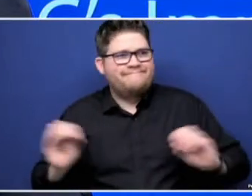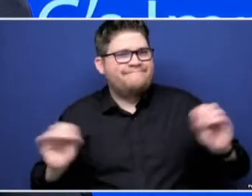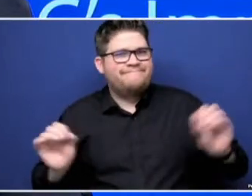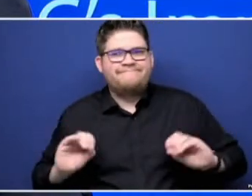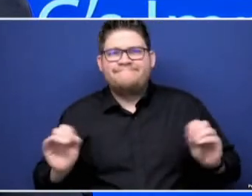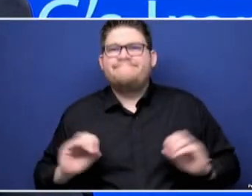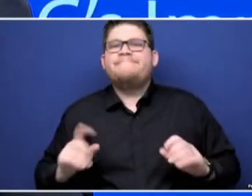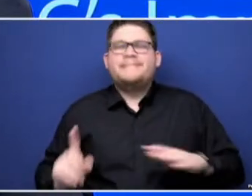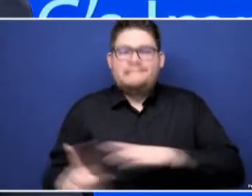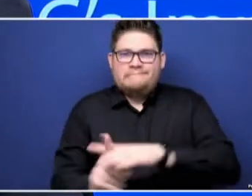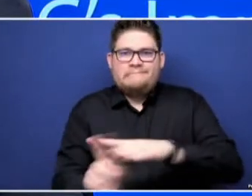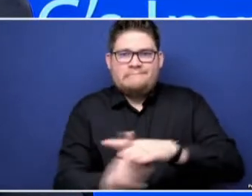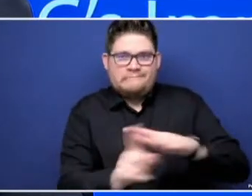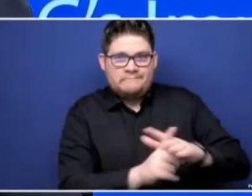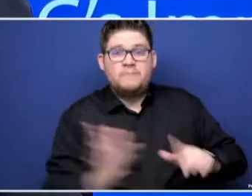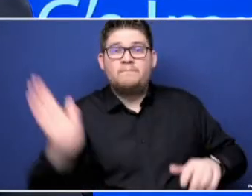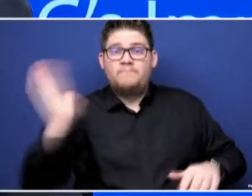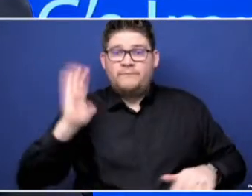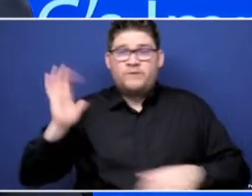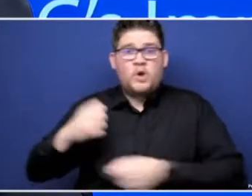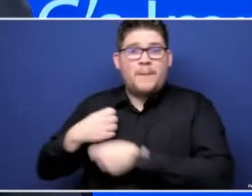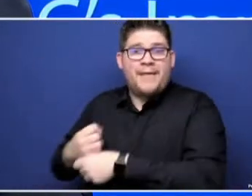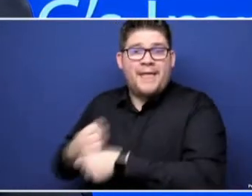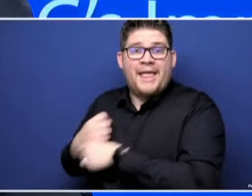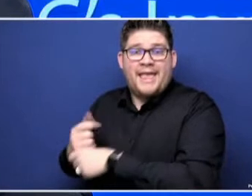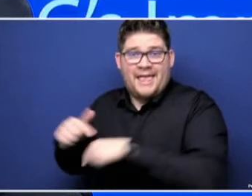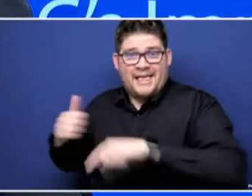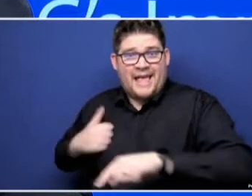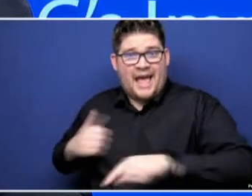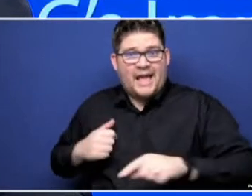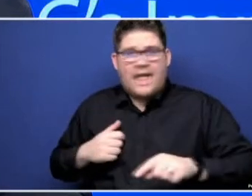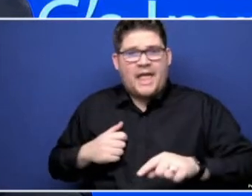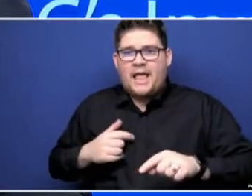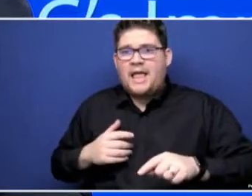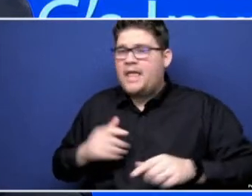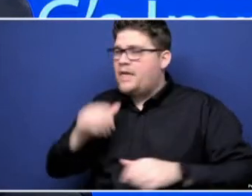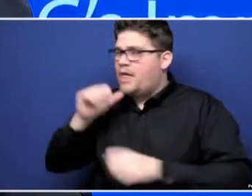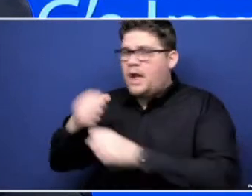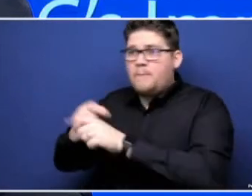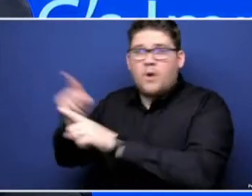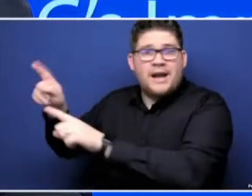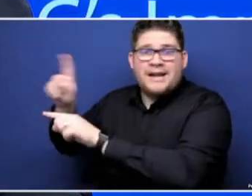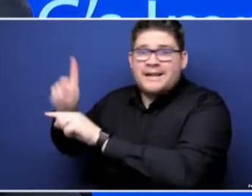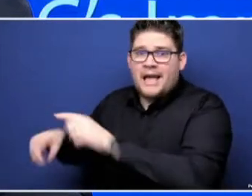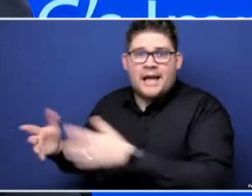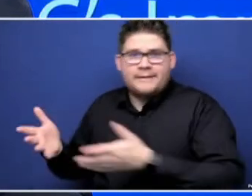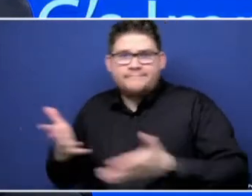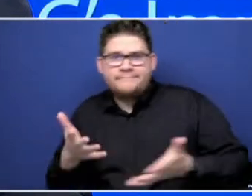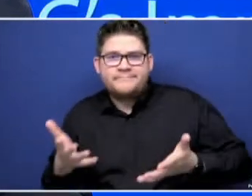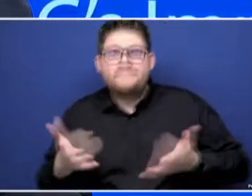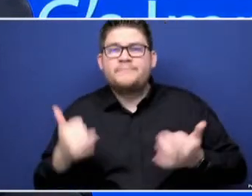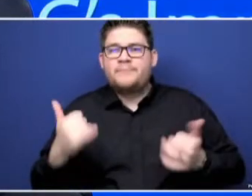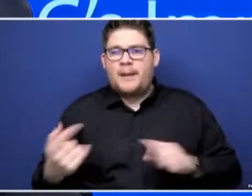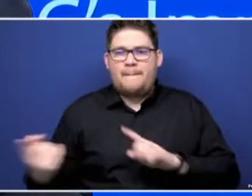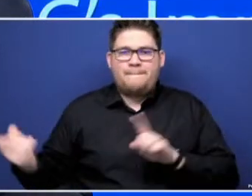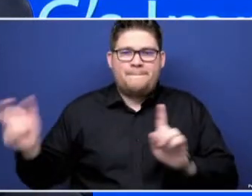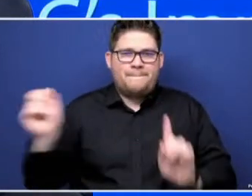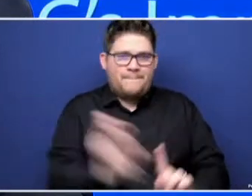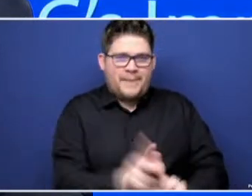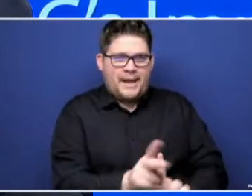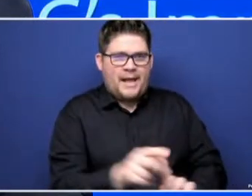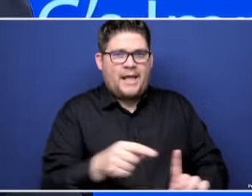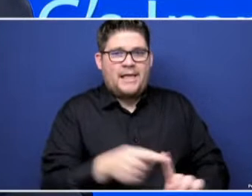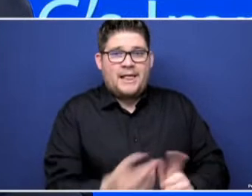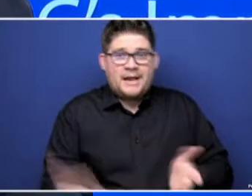but that it was Facebook that informed the community. And I think people may not realize how deep the commitment